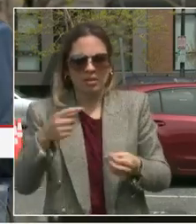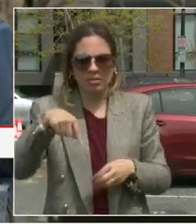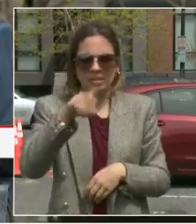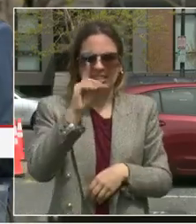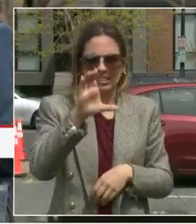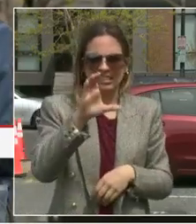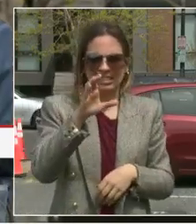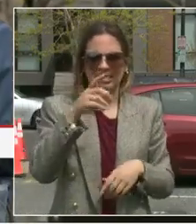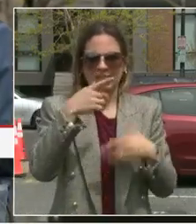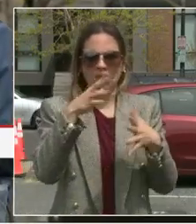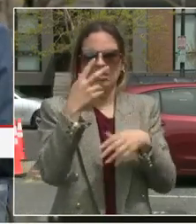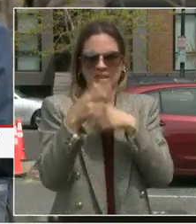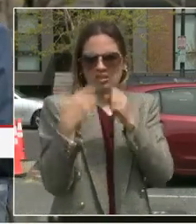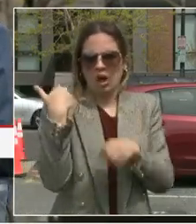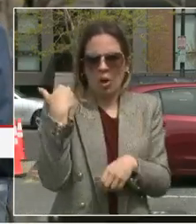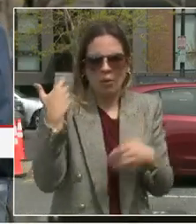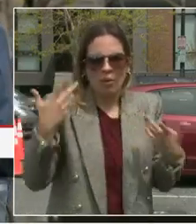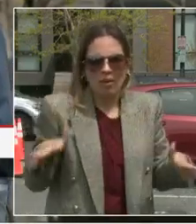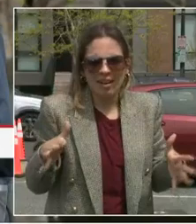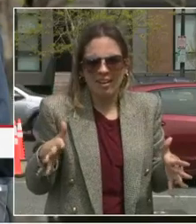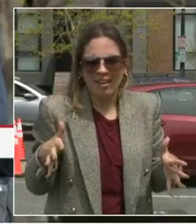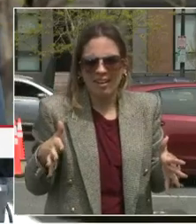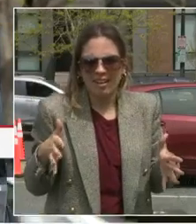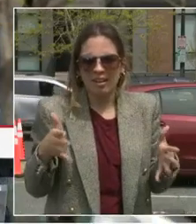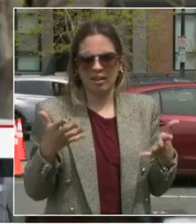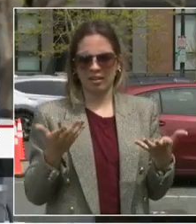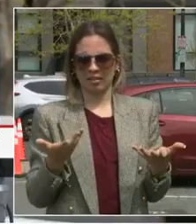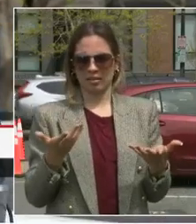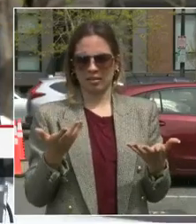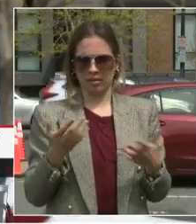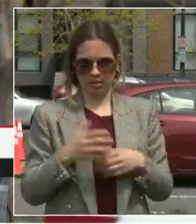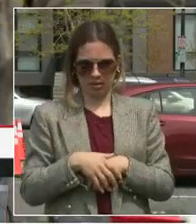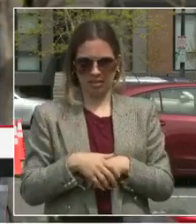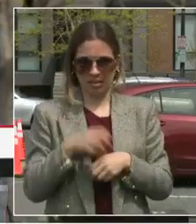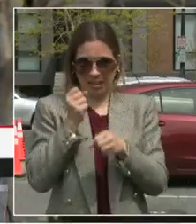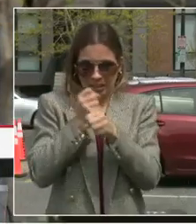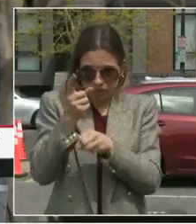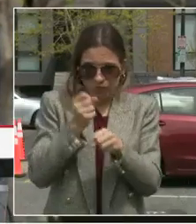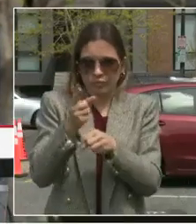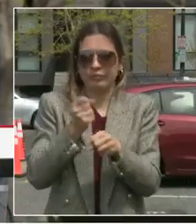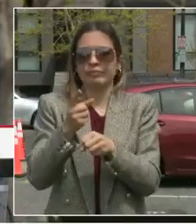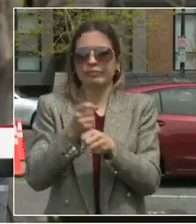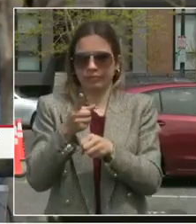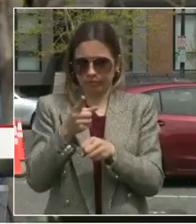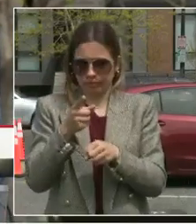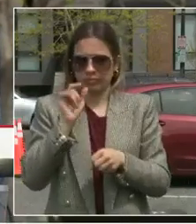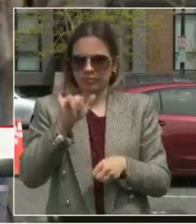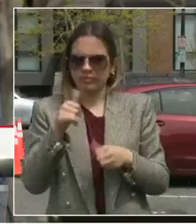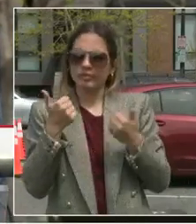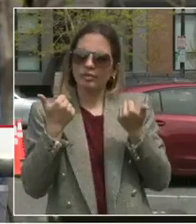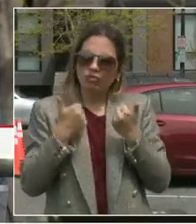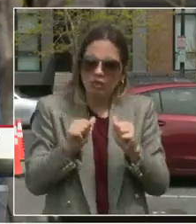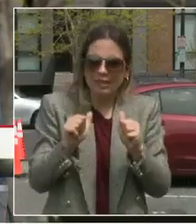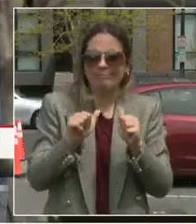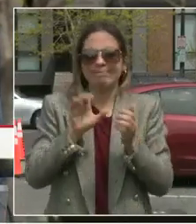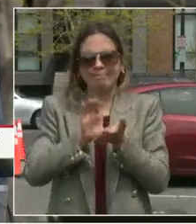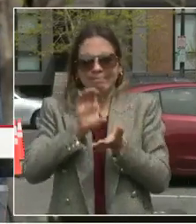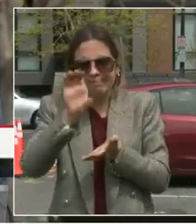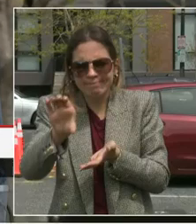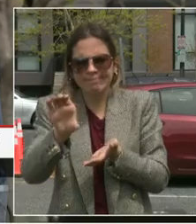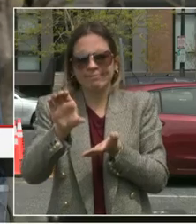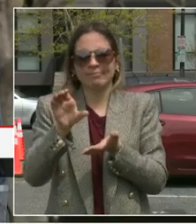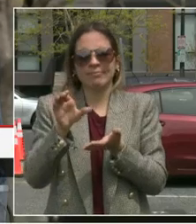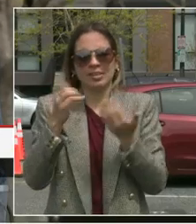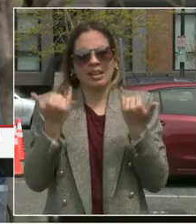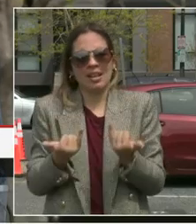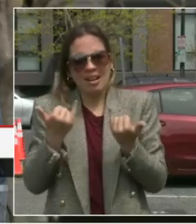ago. And each day, each month, each budget, we chipped away until we are now